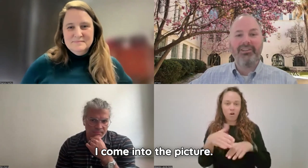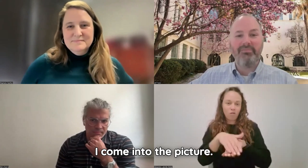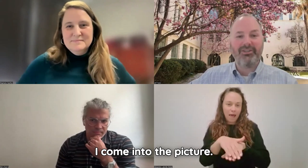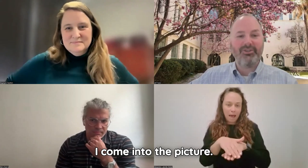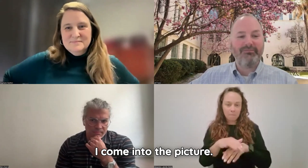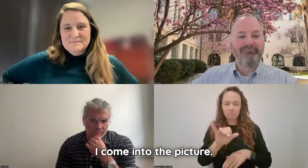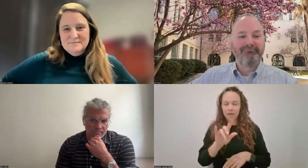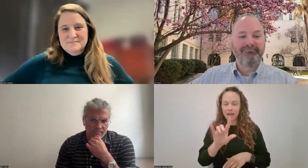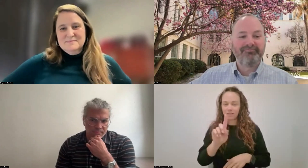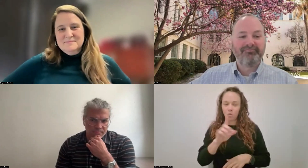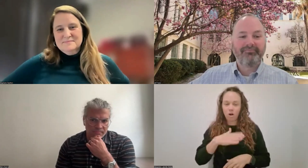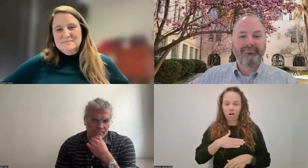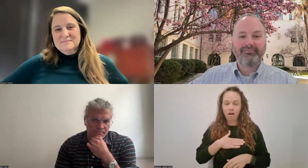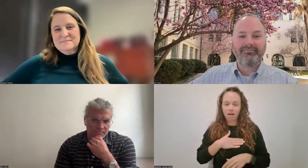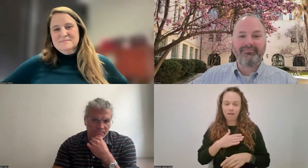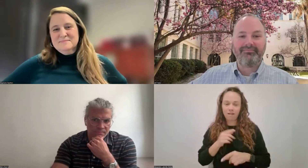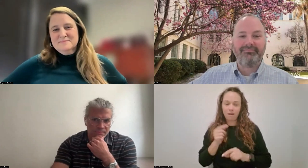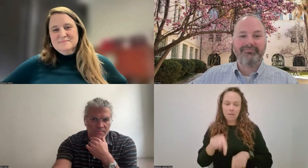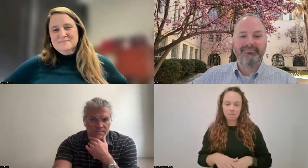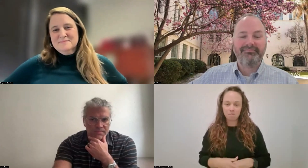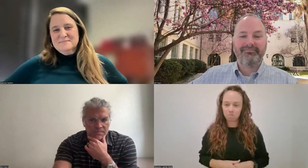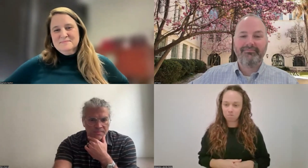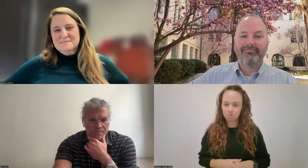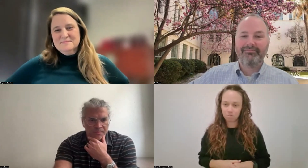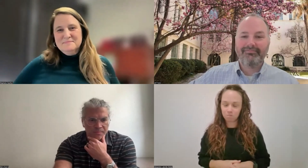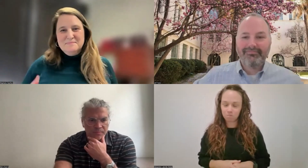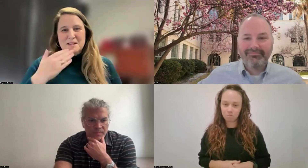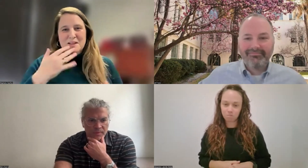is where I come into the picture.